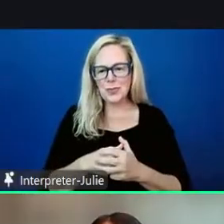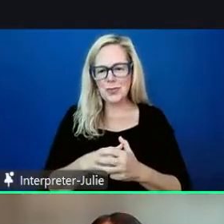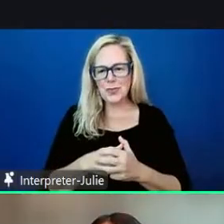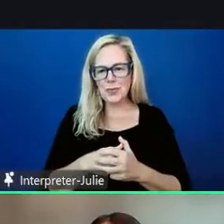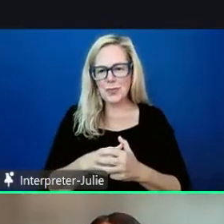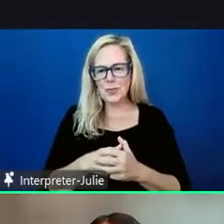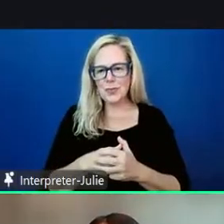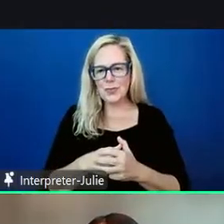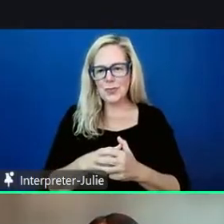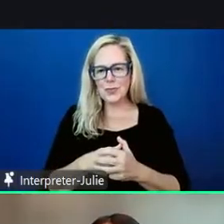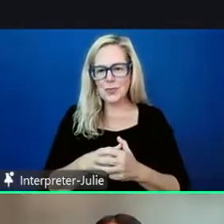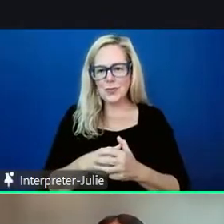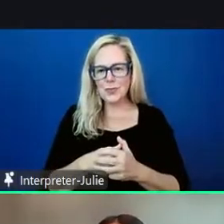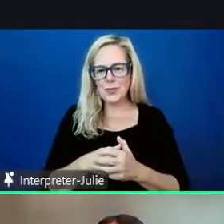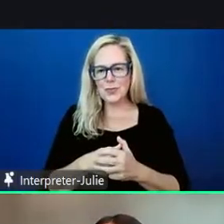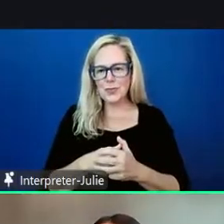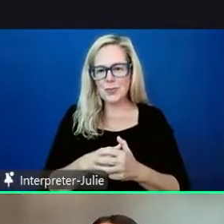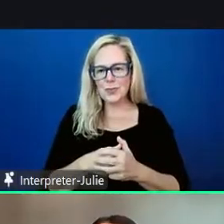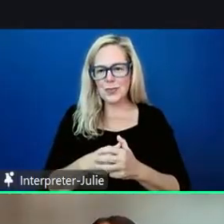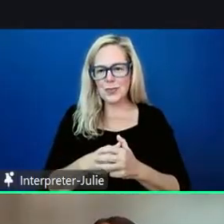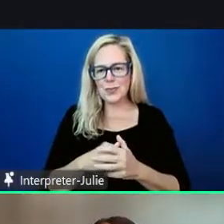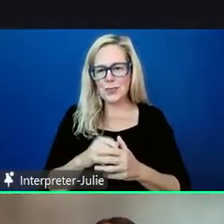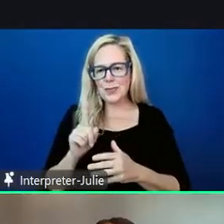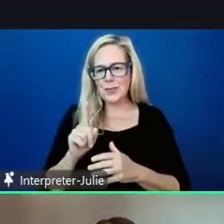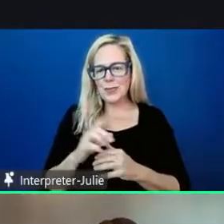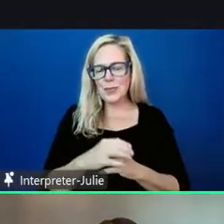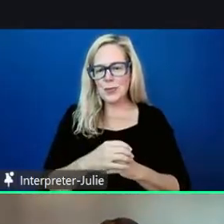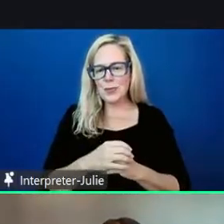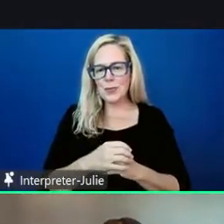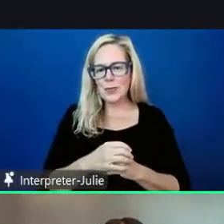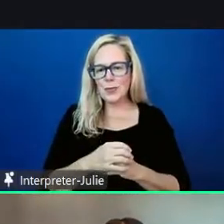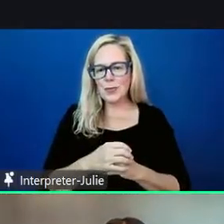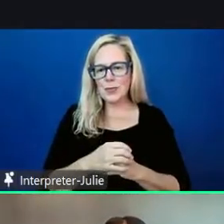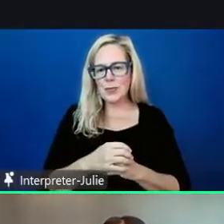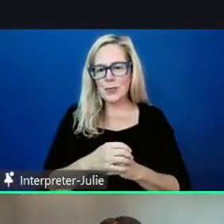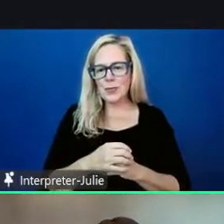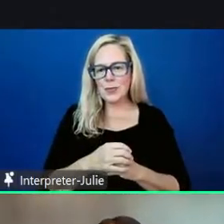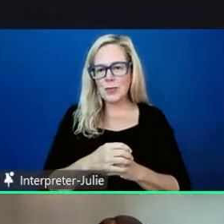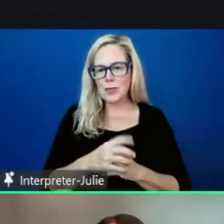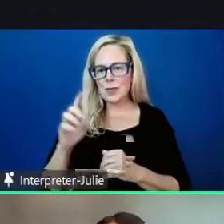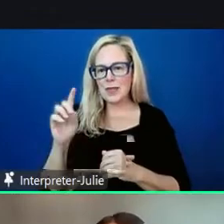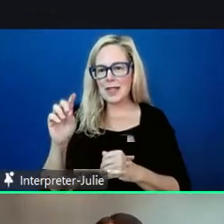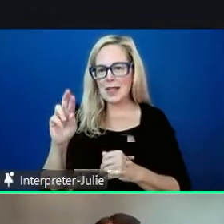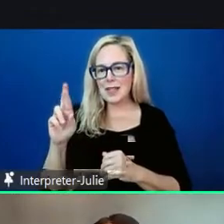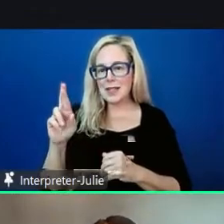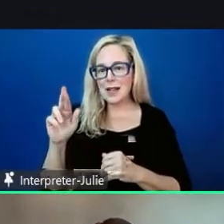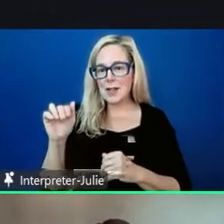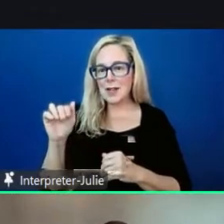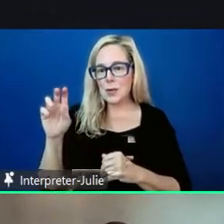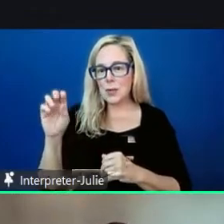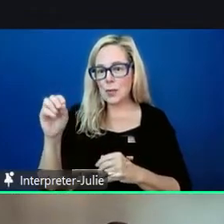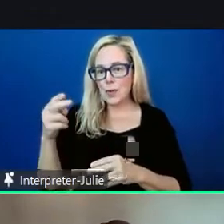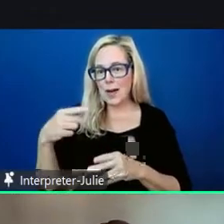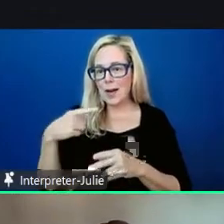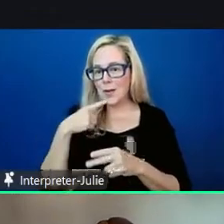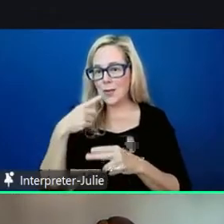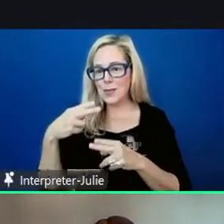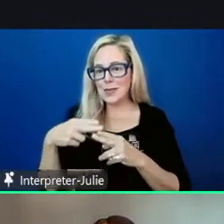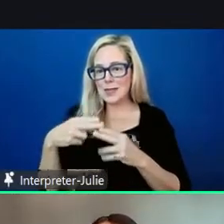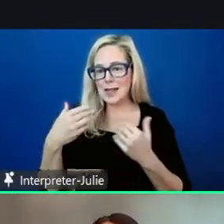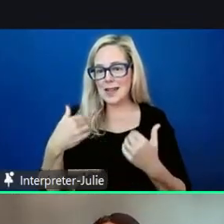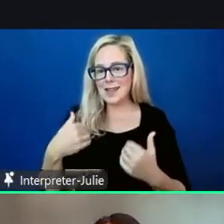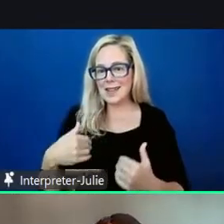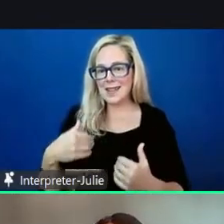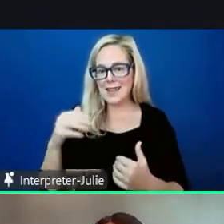So let me just say this. There we go. As Dr. Rao said, my name is Dahlia Chavez. I'm